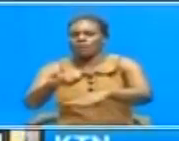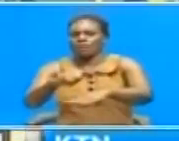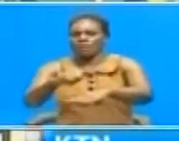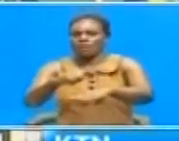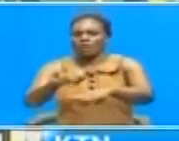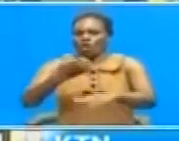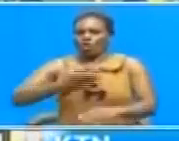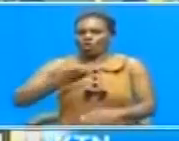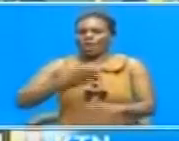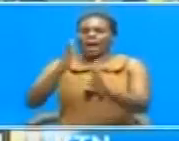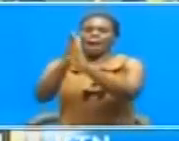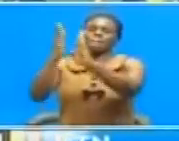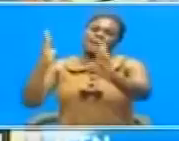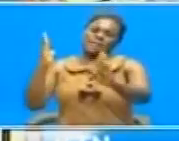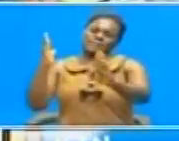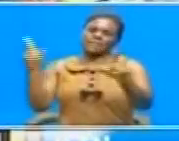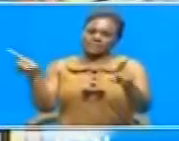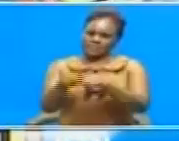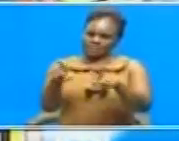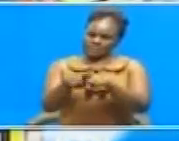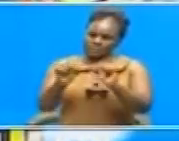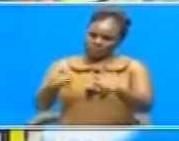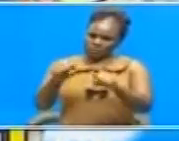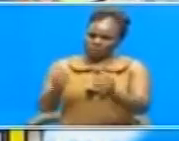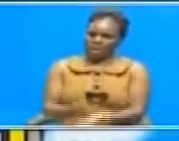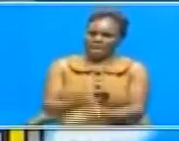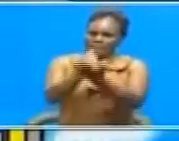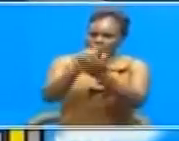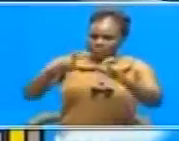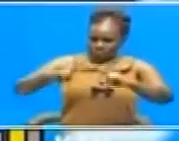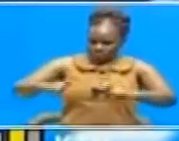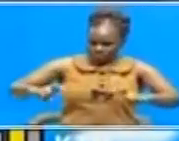mwenye mabasi haya vile vile aweze kutusaidia na uchunguzi.